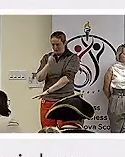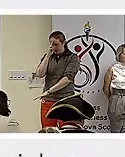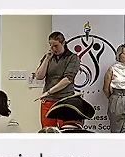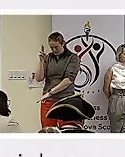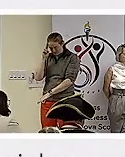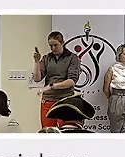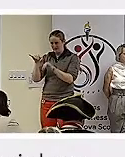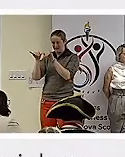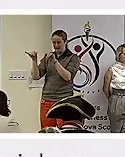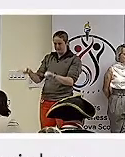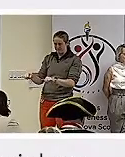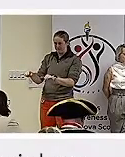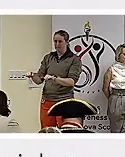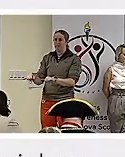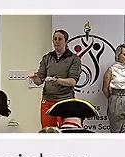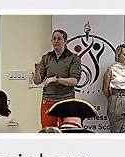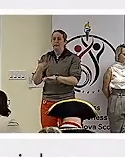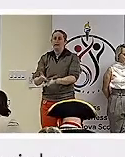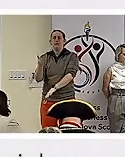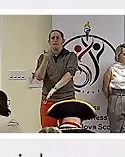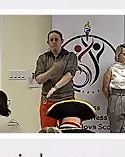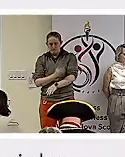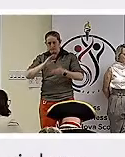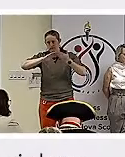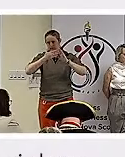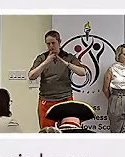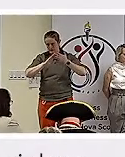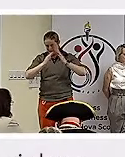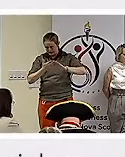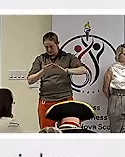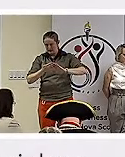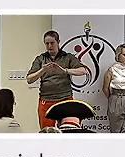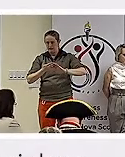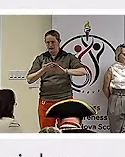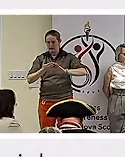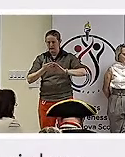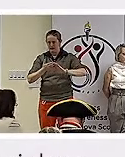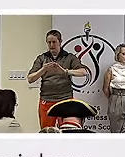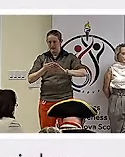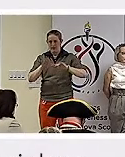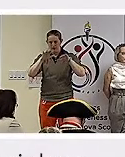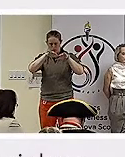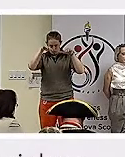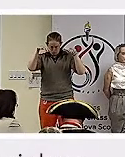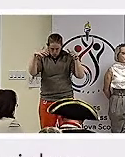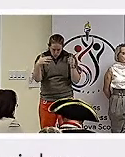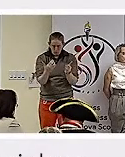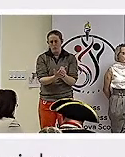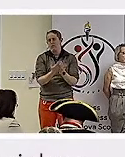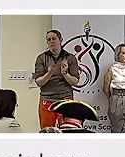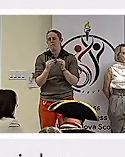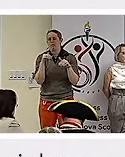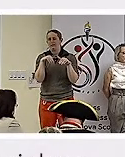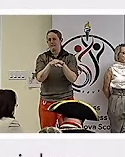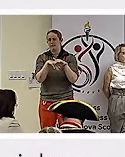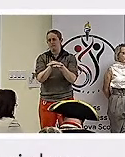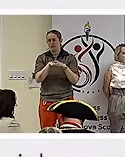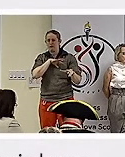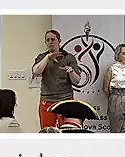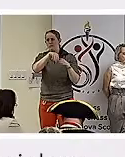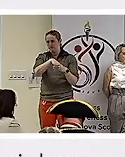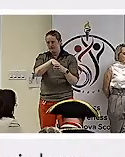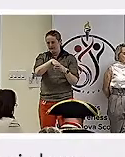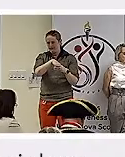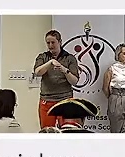our communities, to make the world a more accessible and inclusive space, and getting